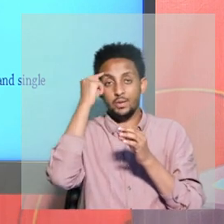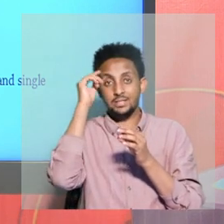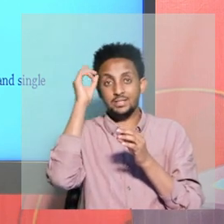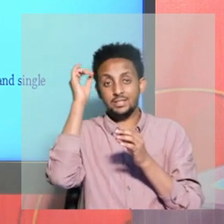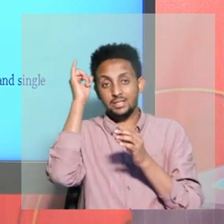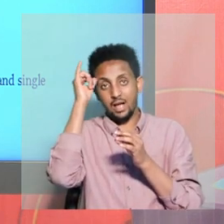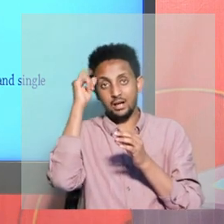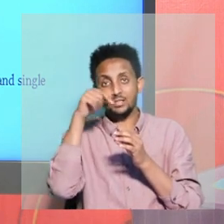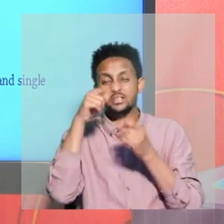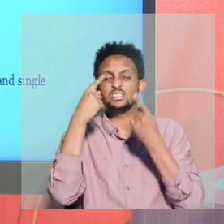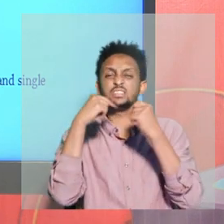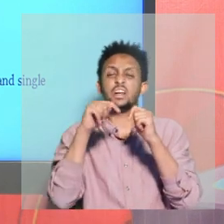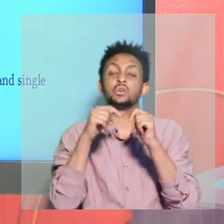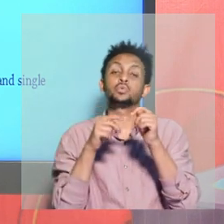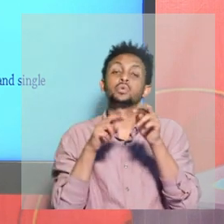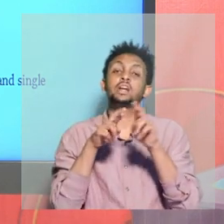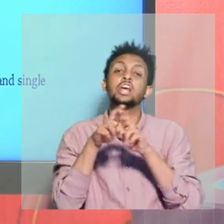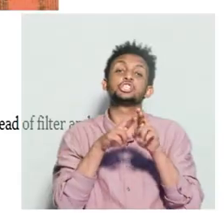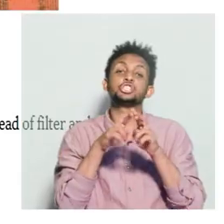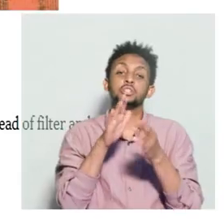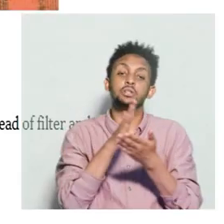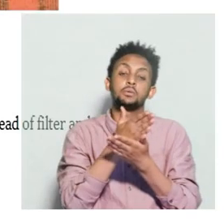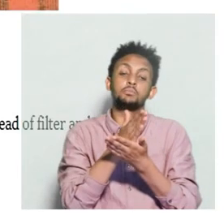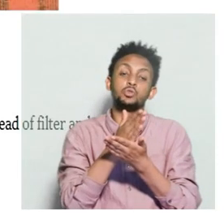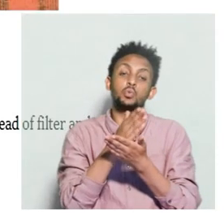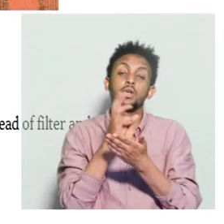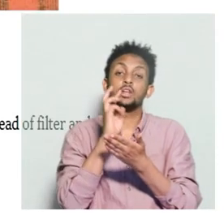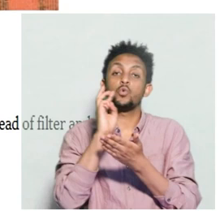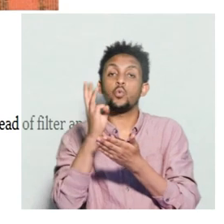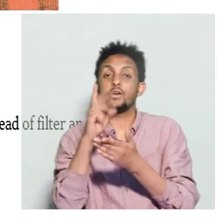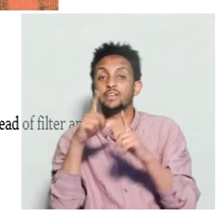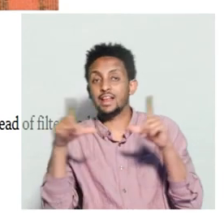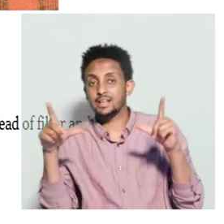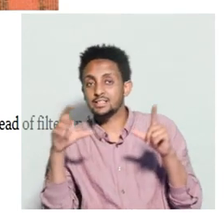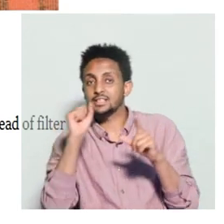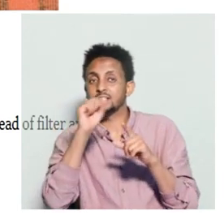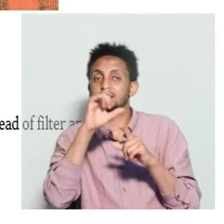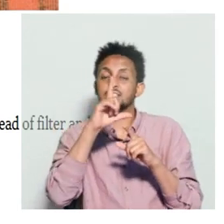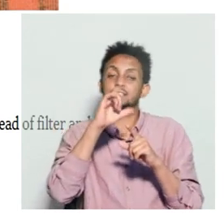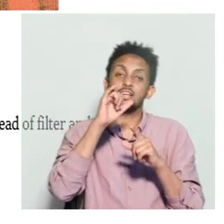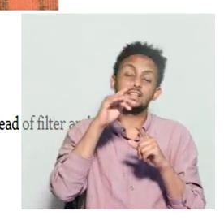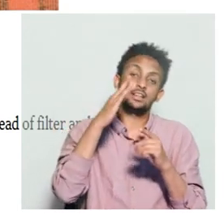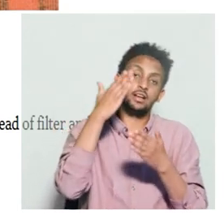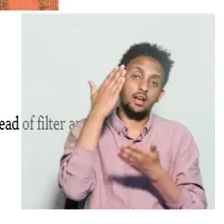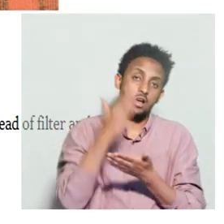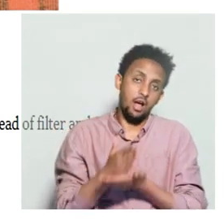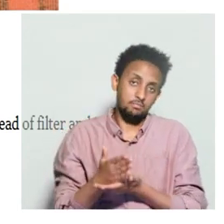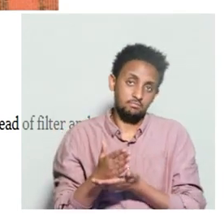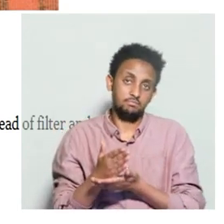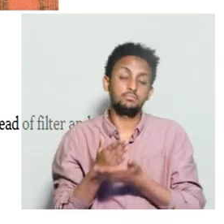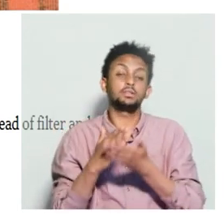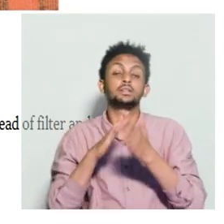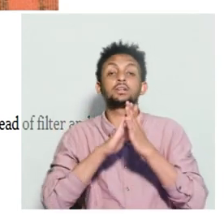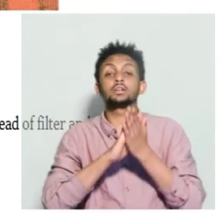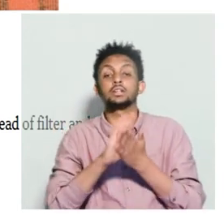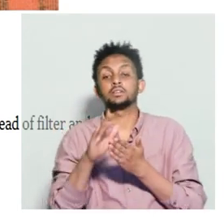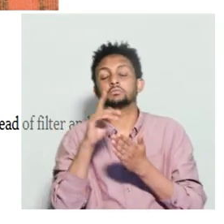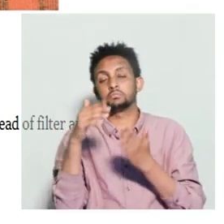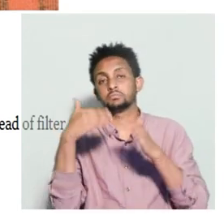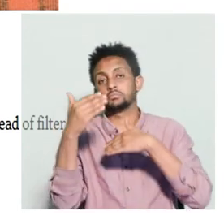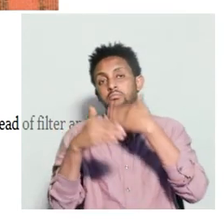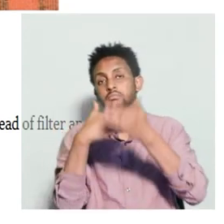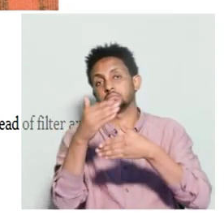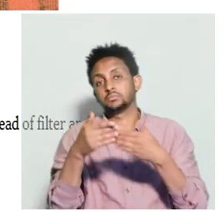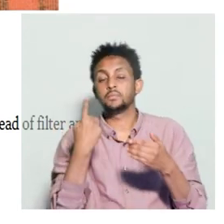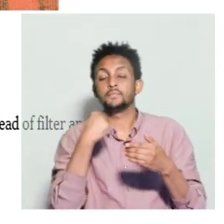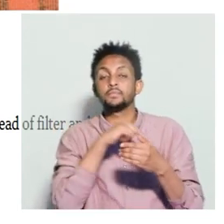and tries to find a relation between the wavelengths, slit gap, and the screen distance and so on.